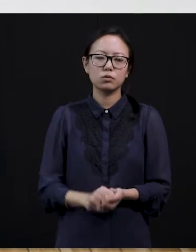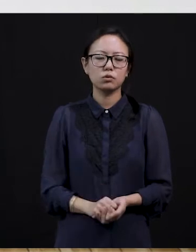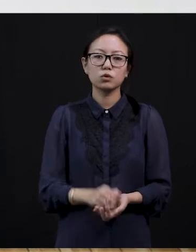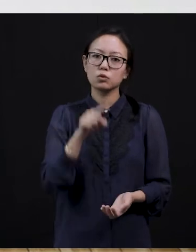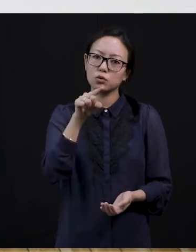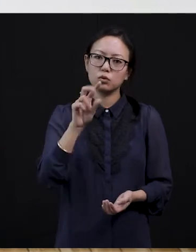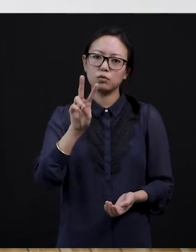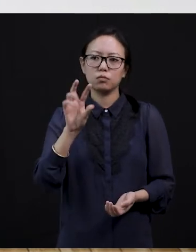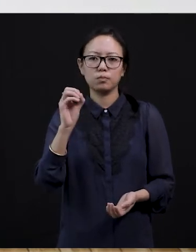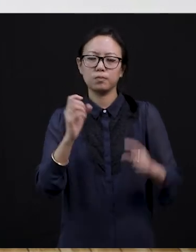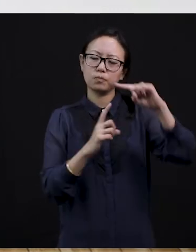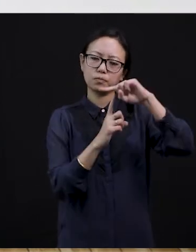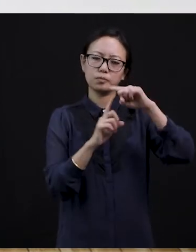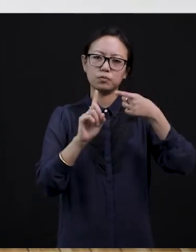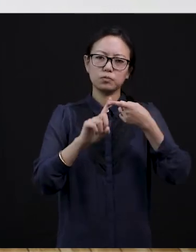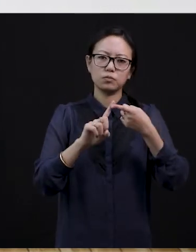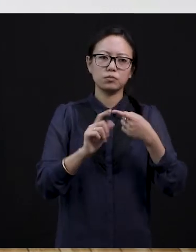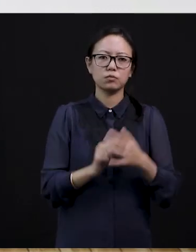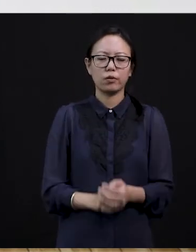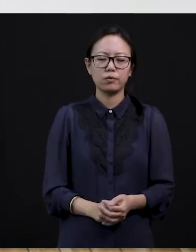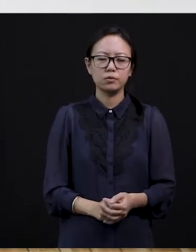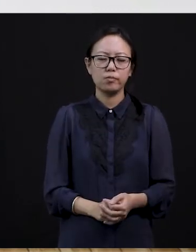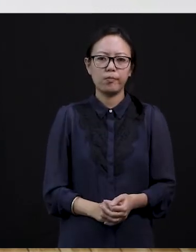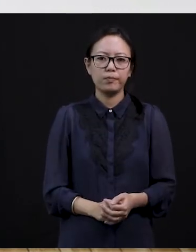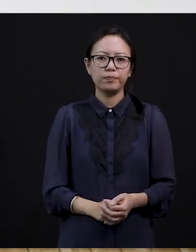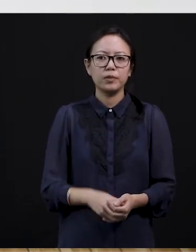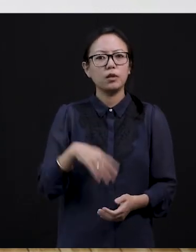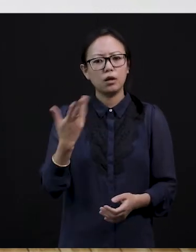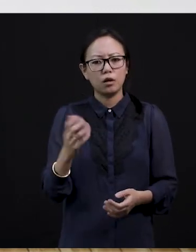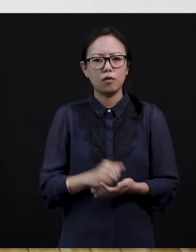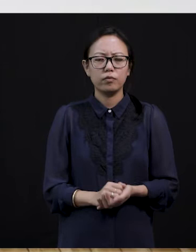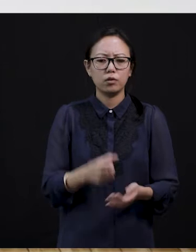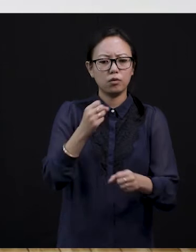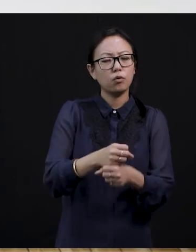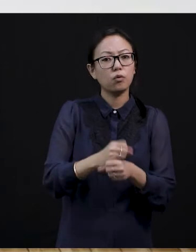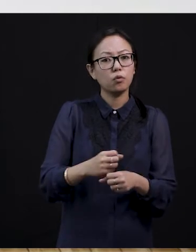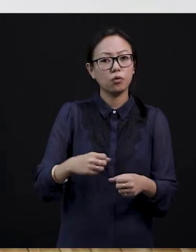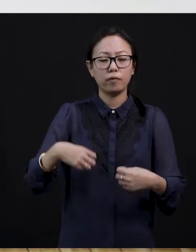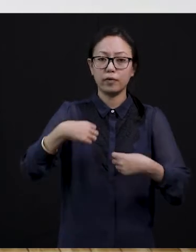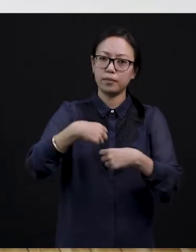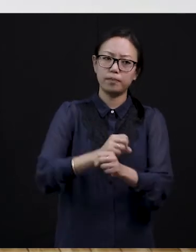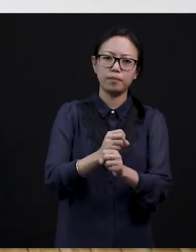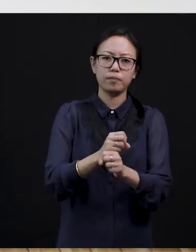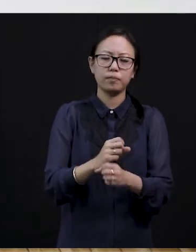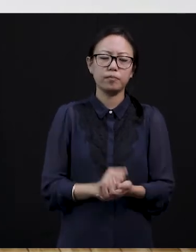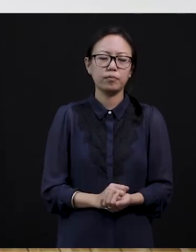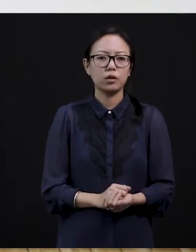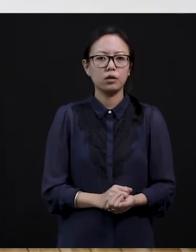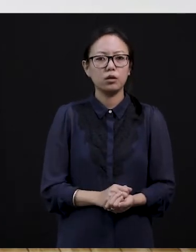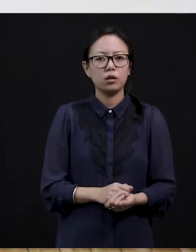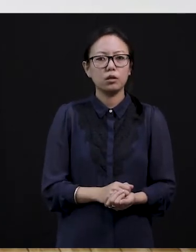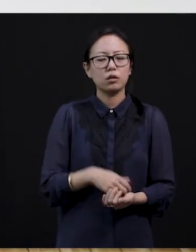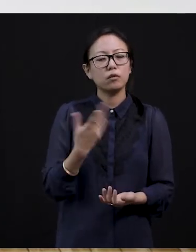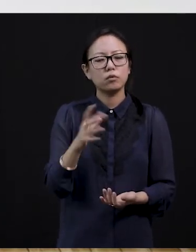you have voted to them. They, when they win, form a government. They participate in the lawmaking. They